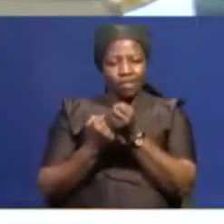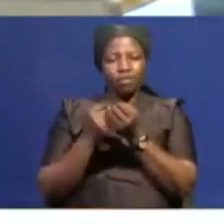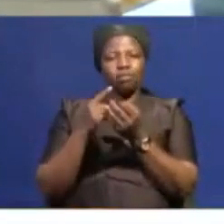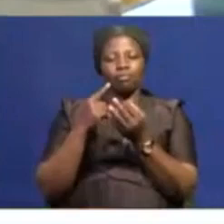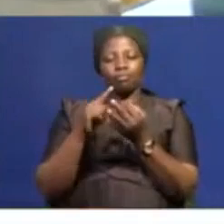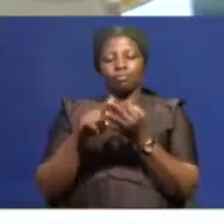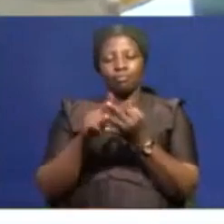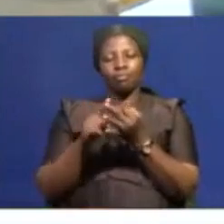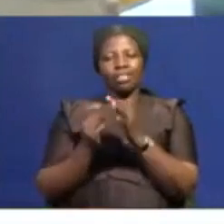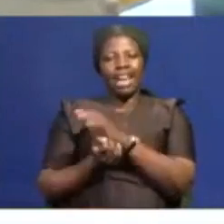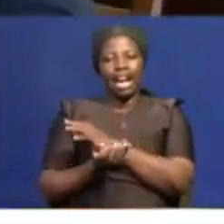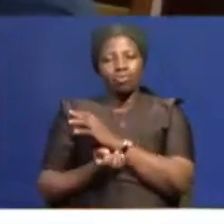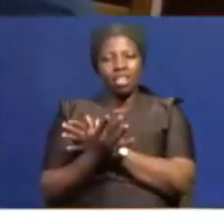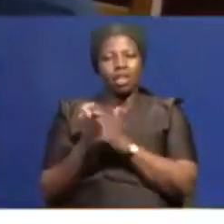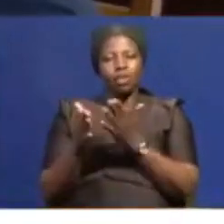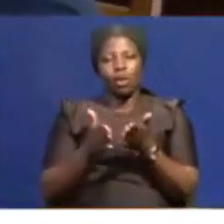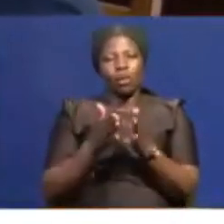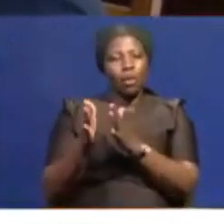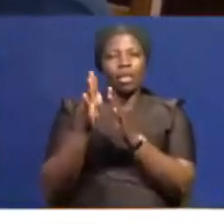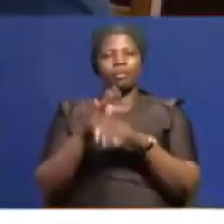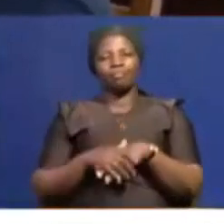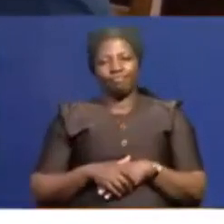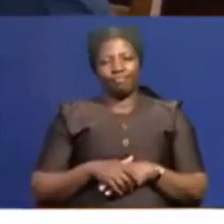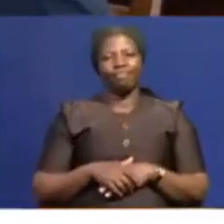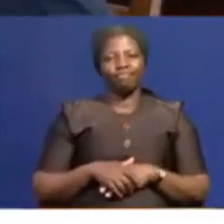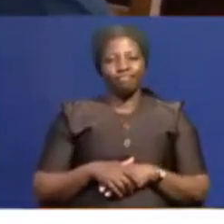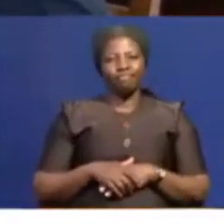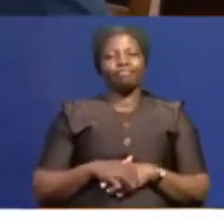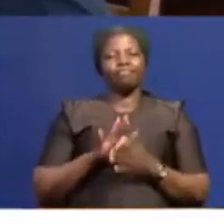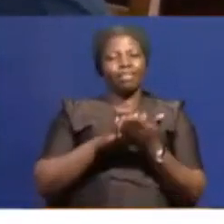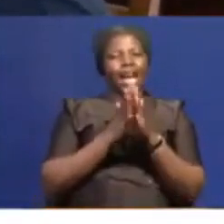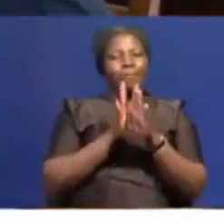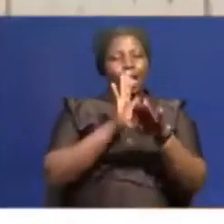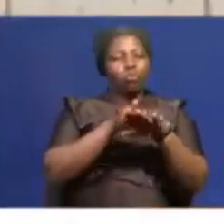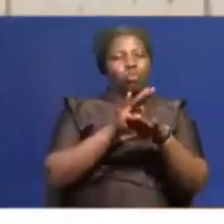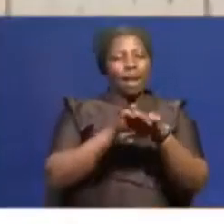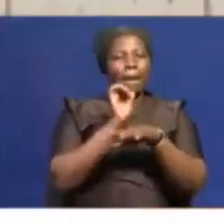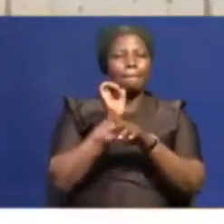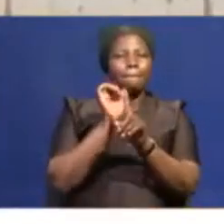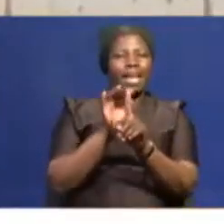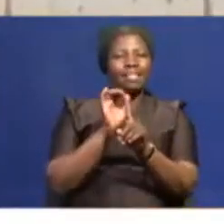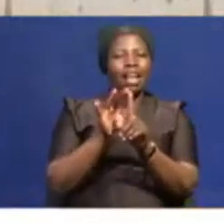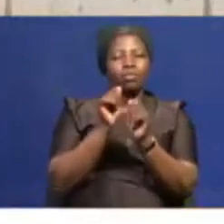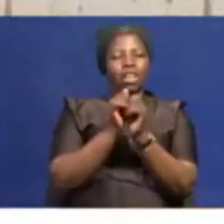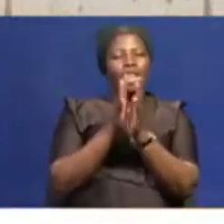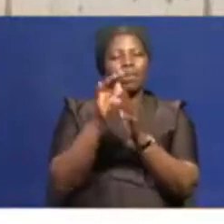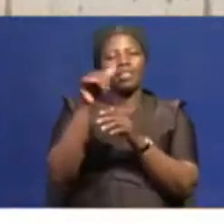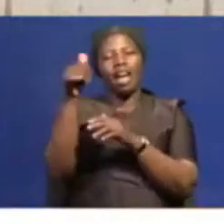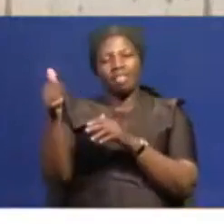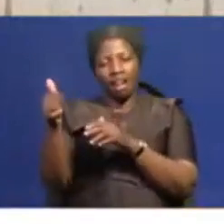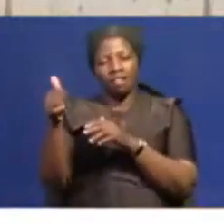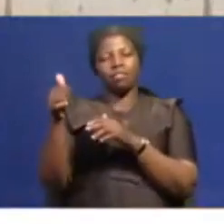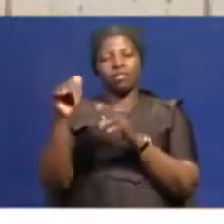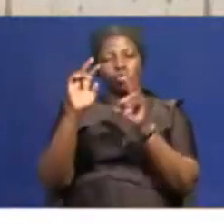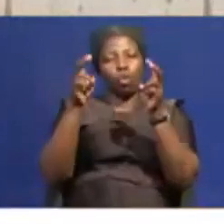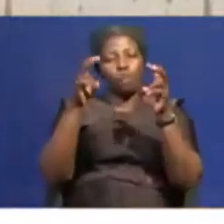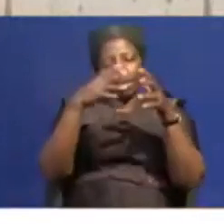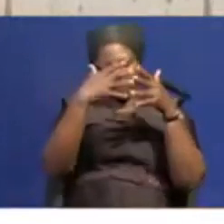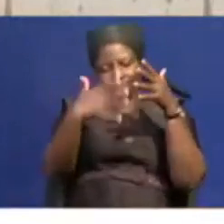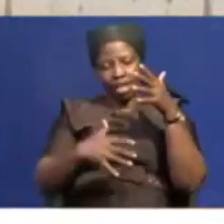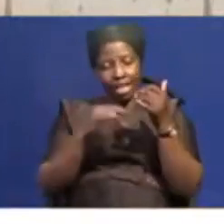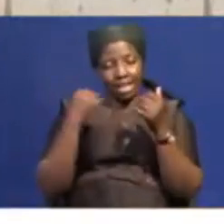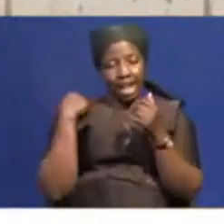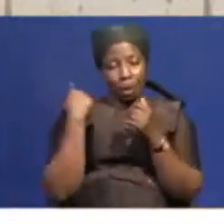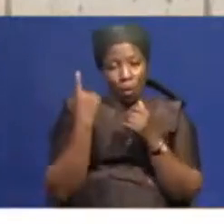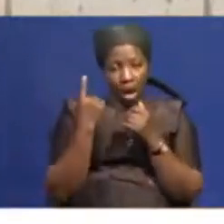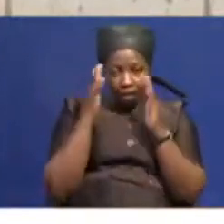building blocks of mentoring, attributes of a great mentor, among other topics. Number one, we are focusing on career choice. So